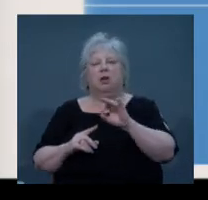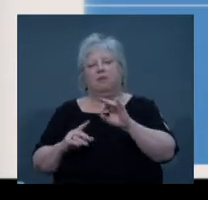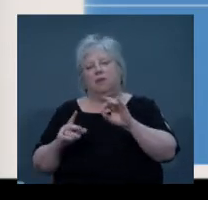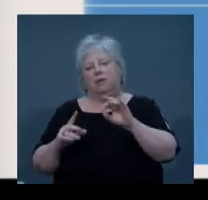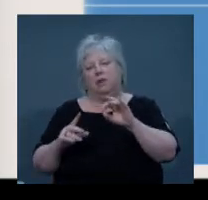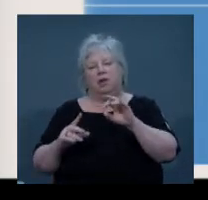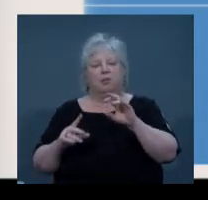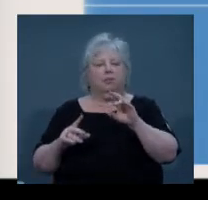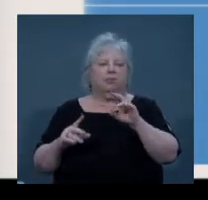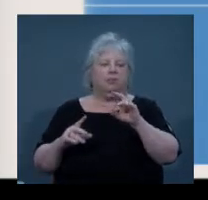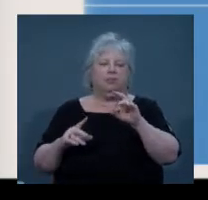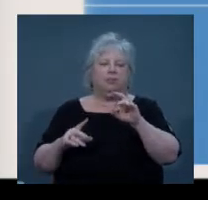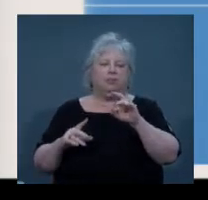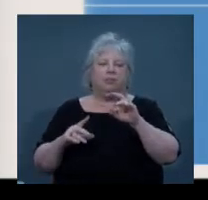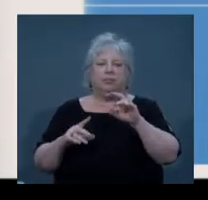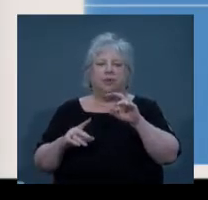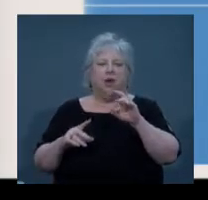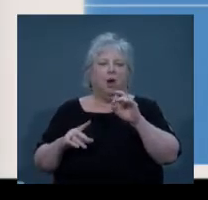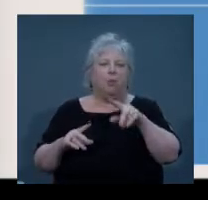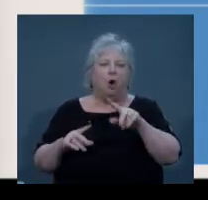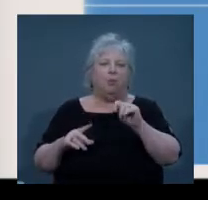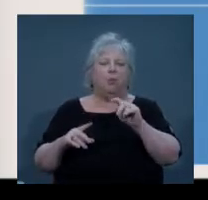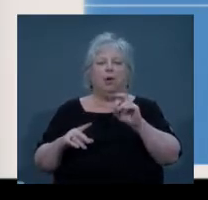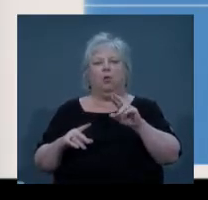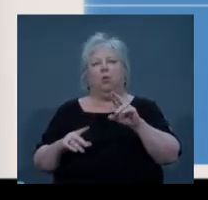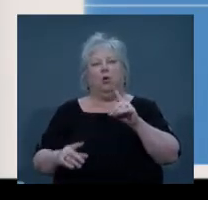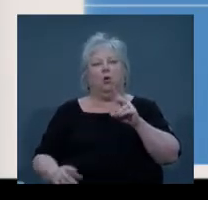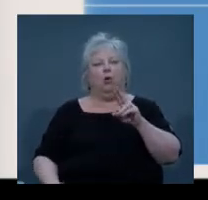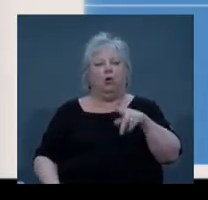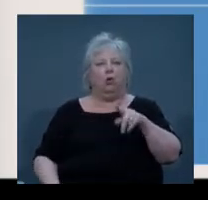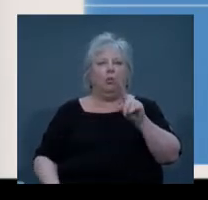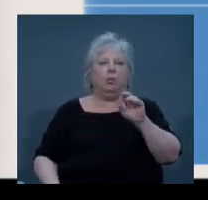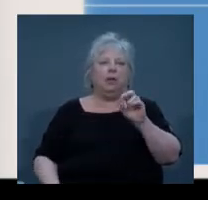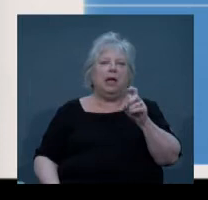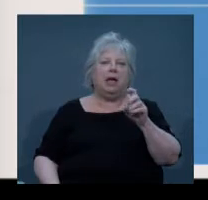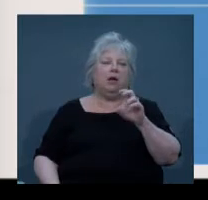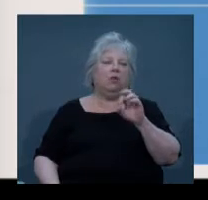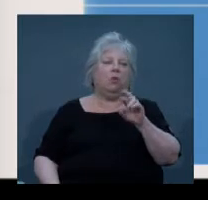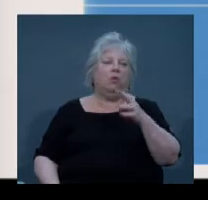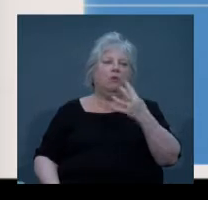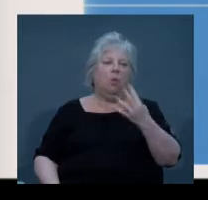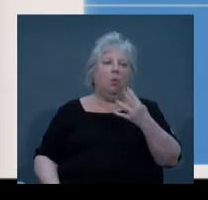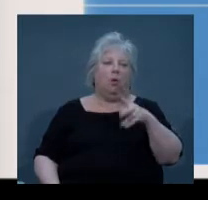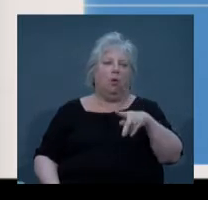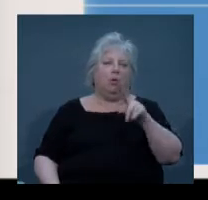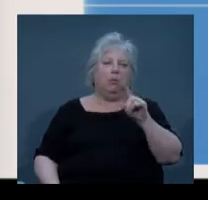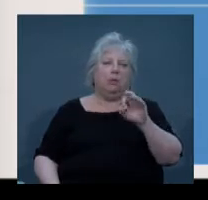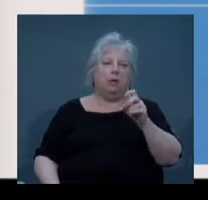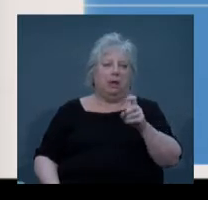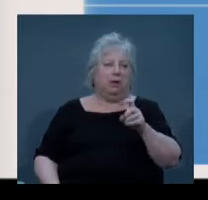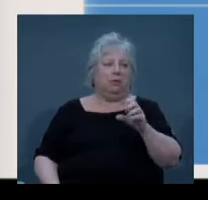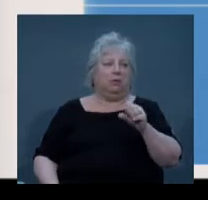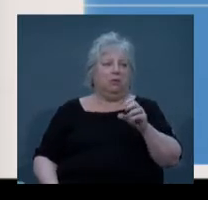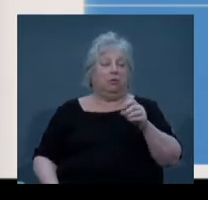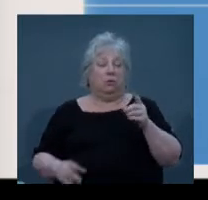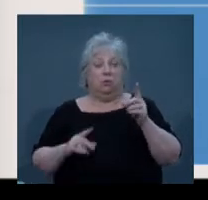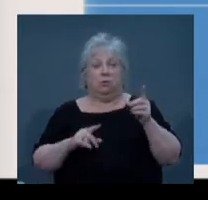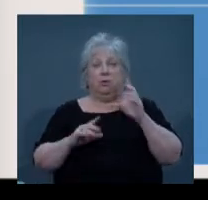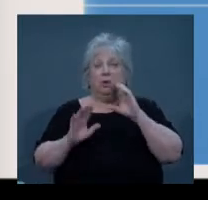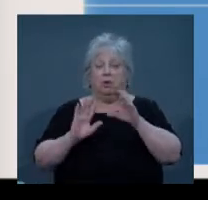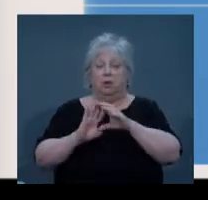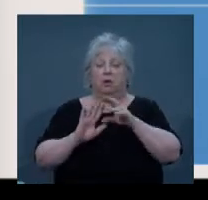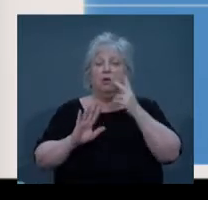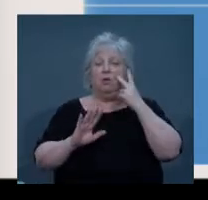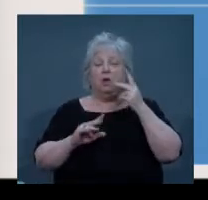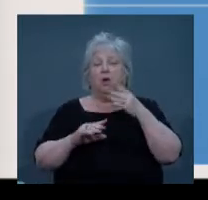fourplex or duplex, we'll inspect each unit. So here you see over a